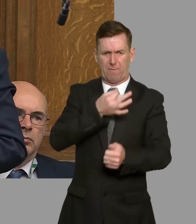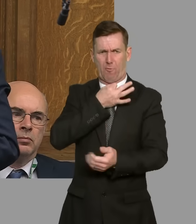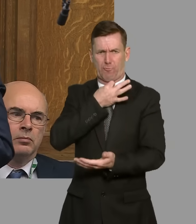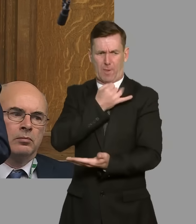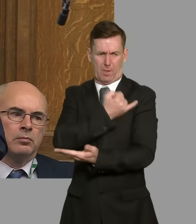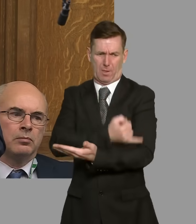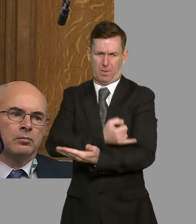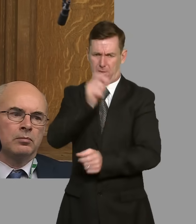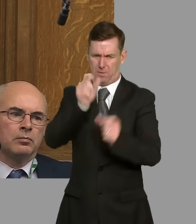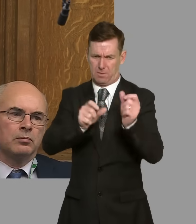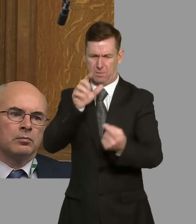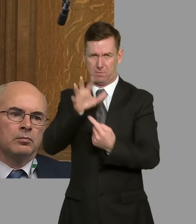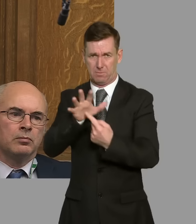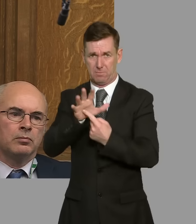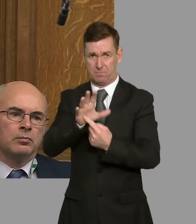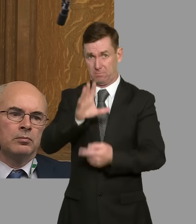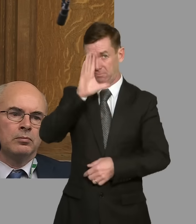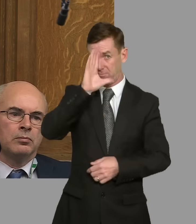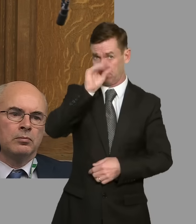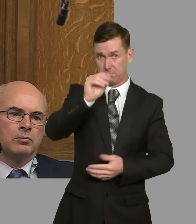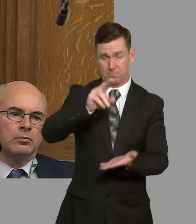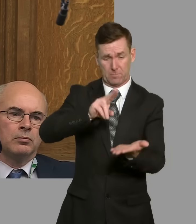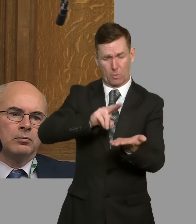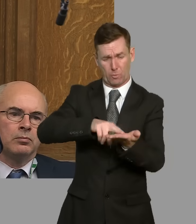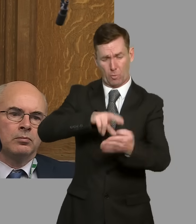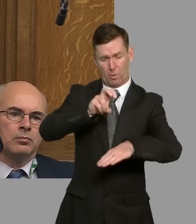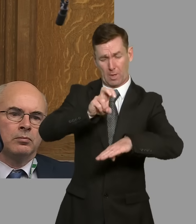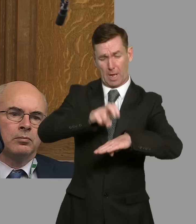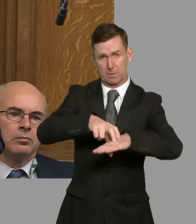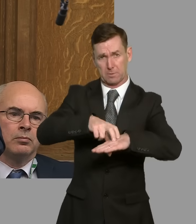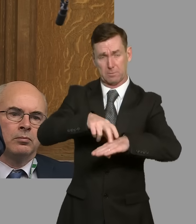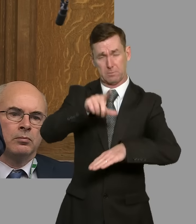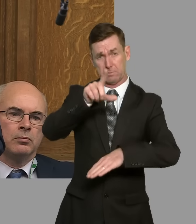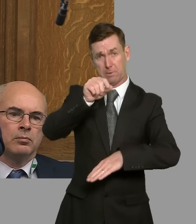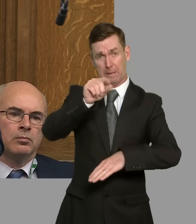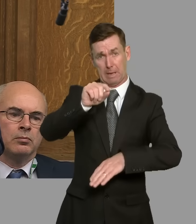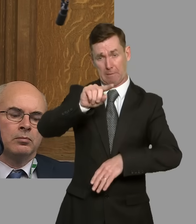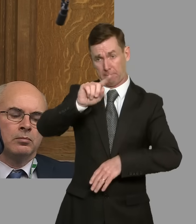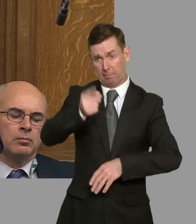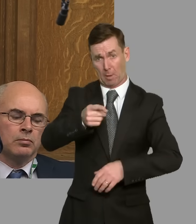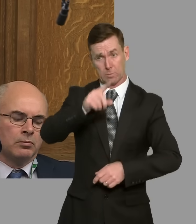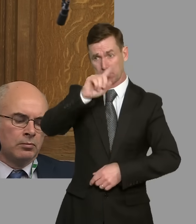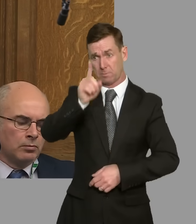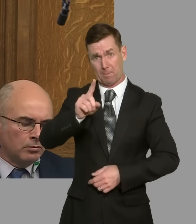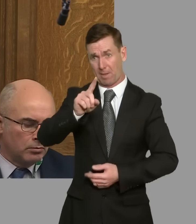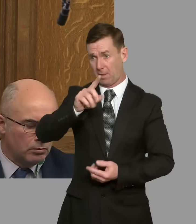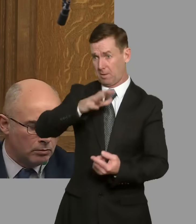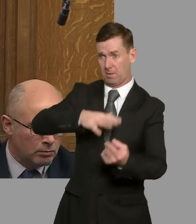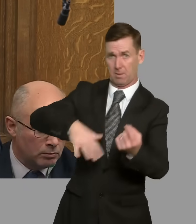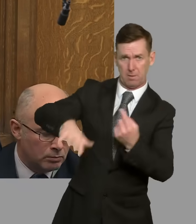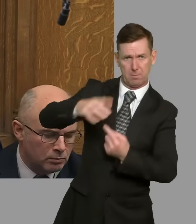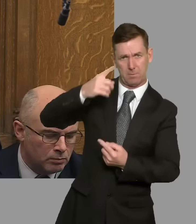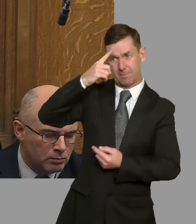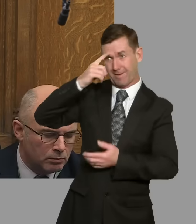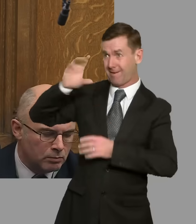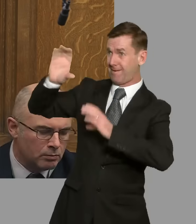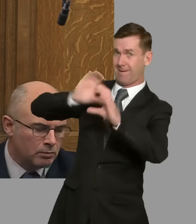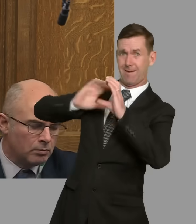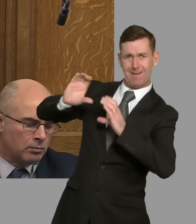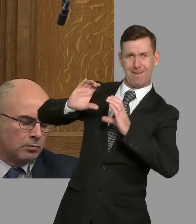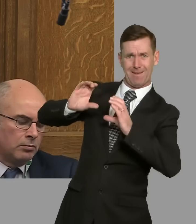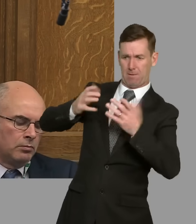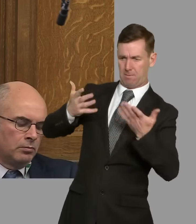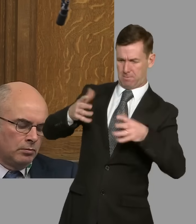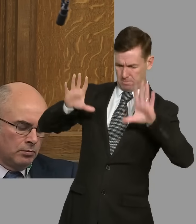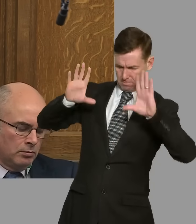people previously supported by the UK's Shared Prosperity funding programmes will see those programmes cut dramatically,